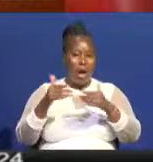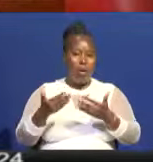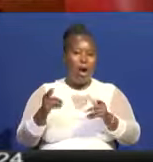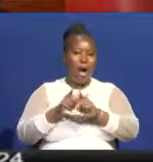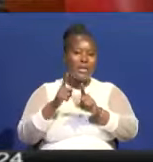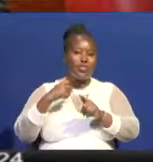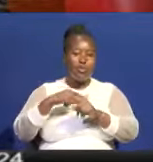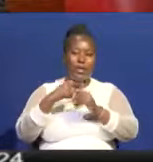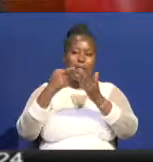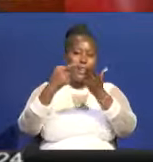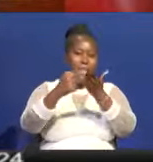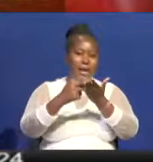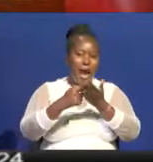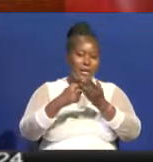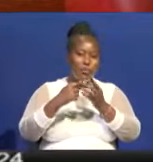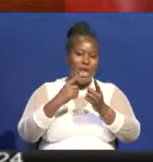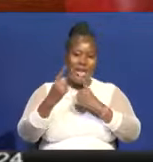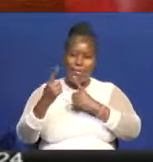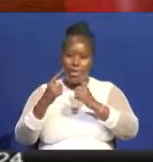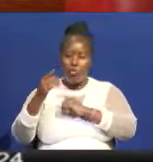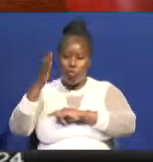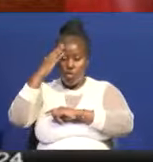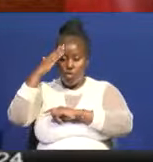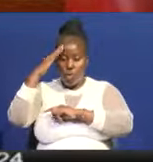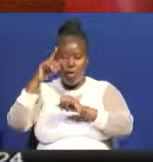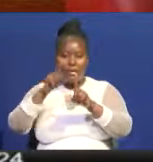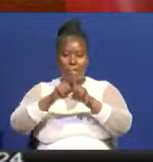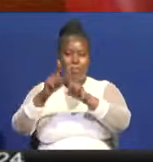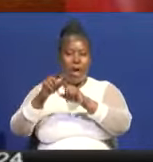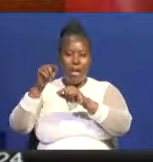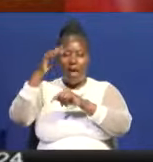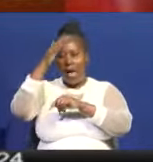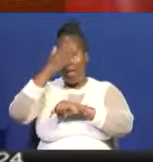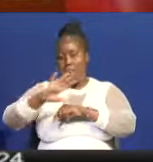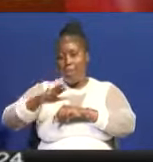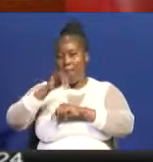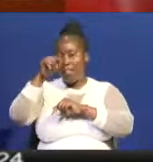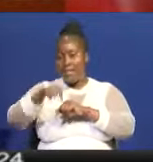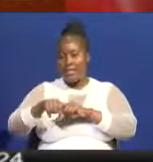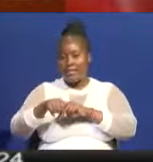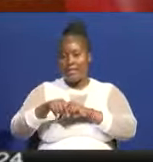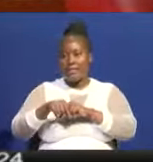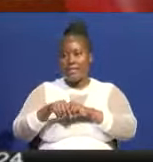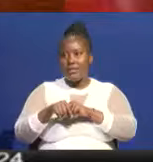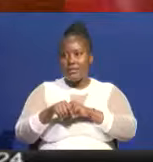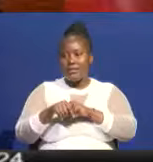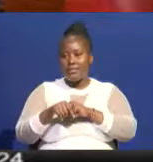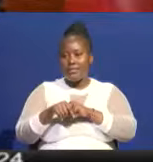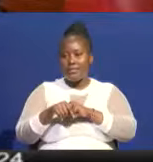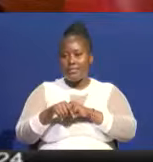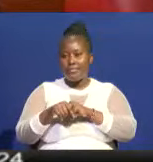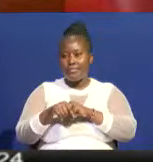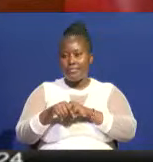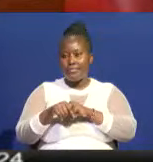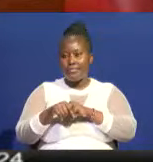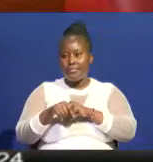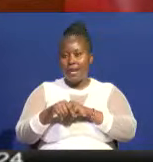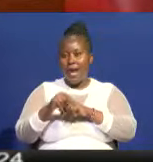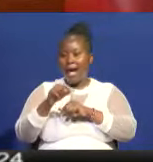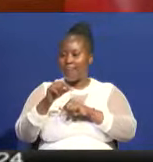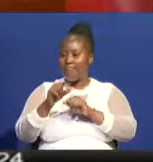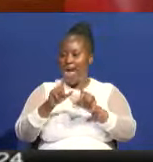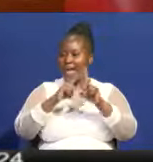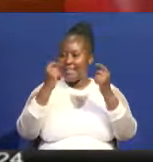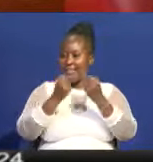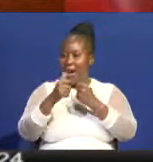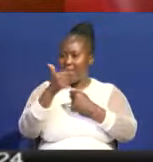we debate, we also know that this House is not a guillotine. A guillotine,